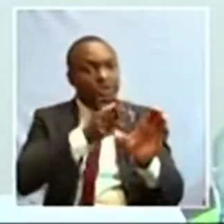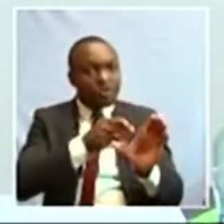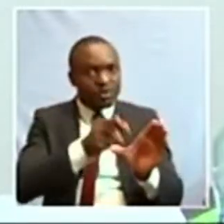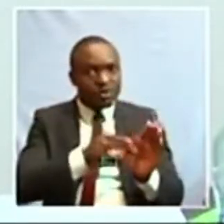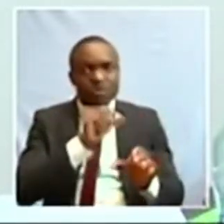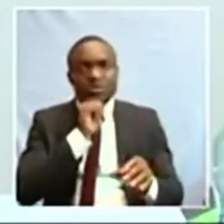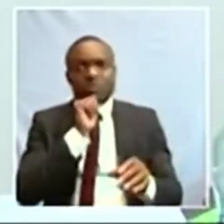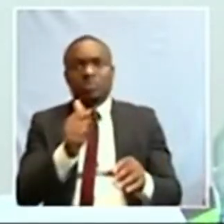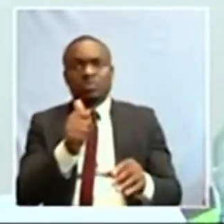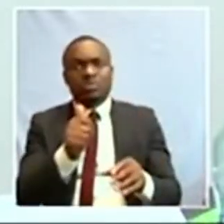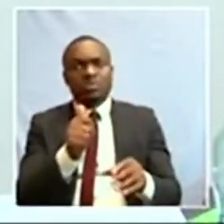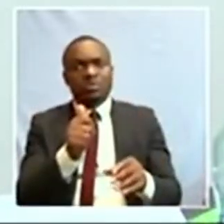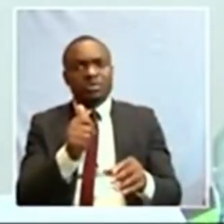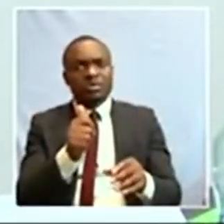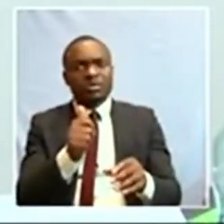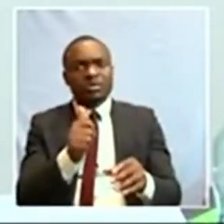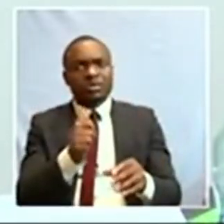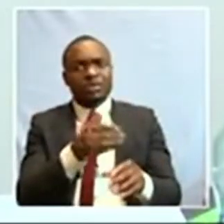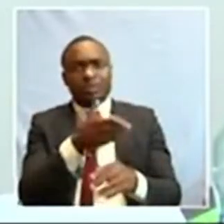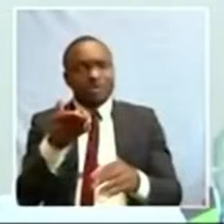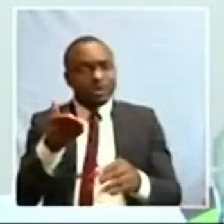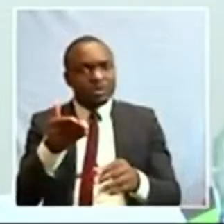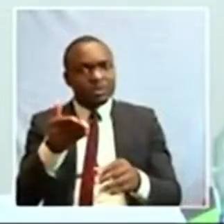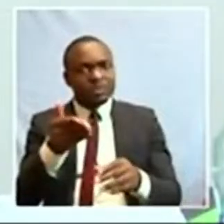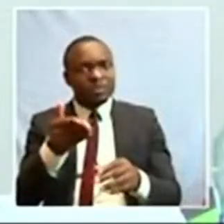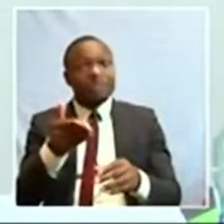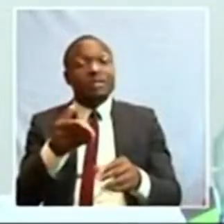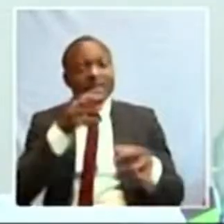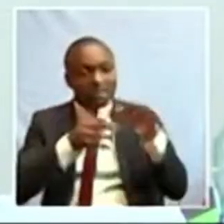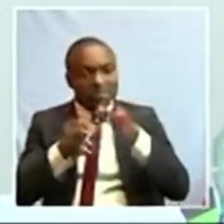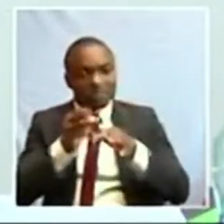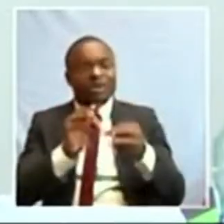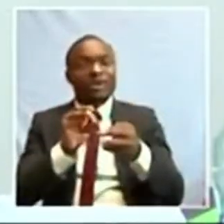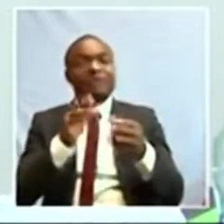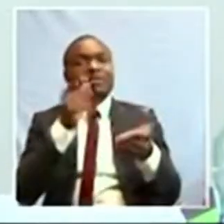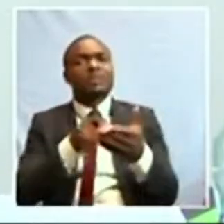for the fuel, you're supposed to charge the officer.